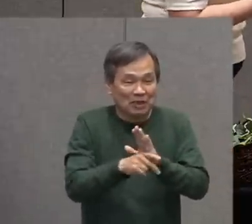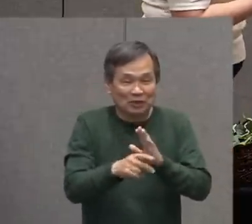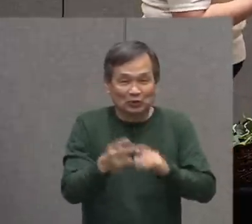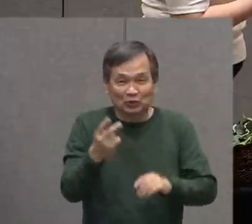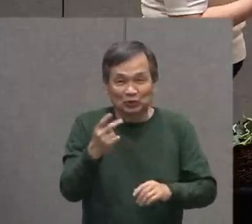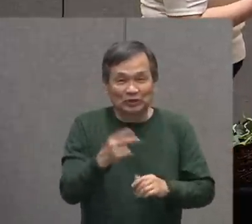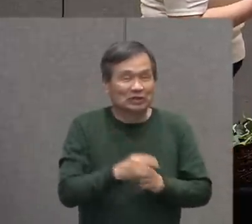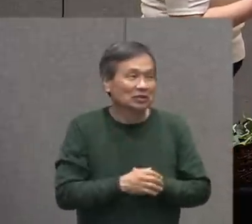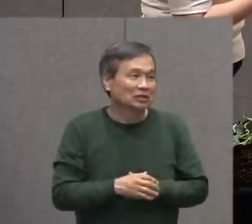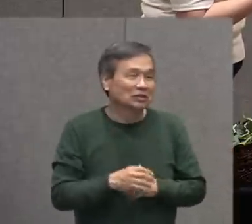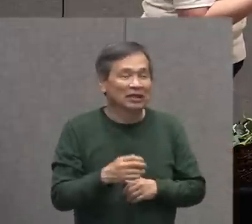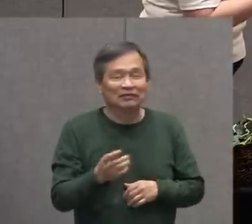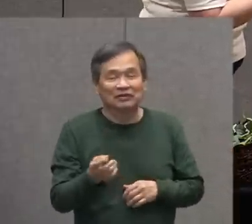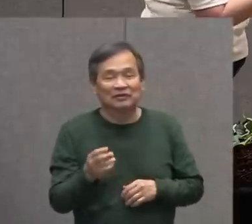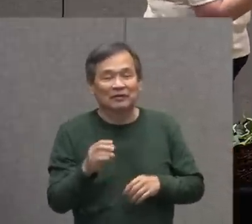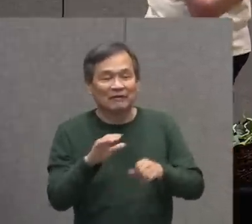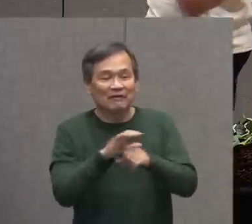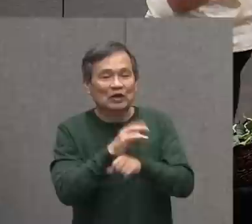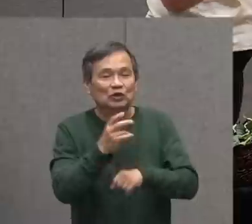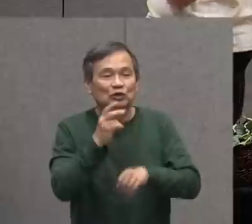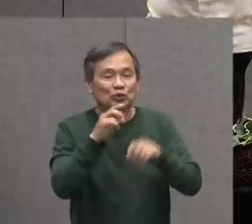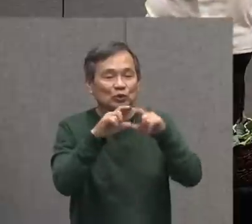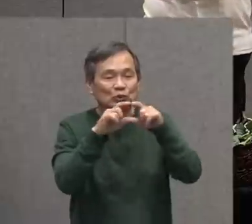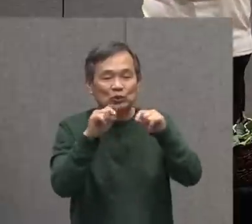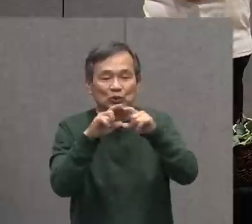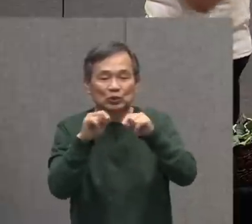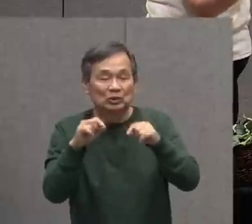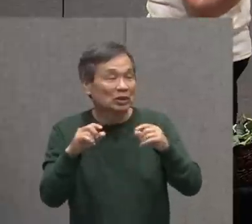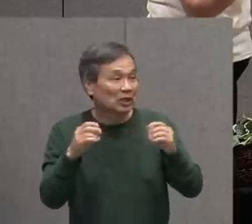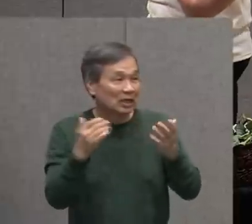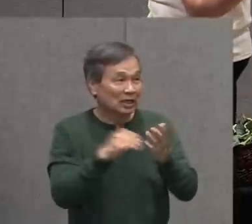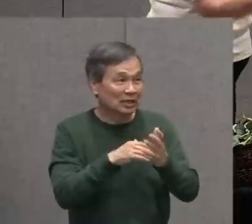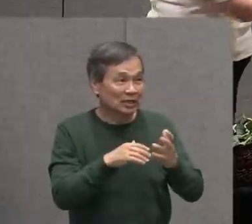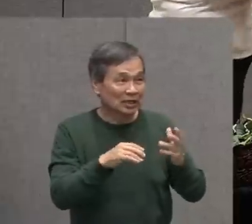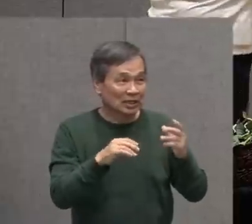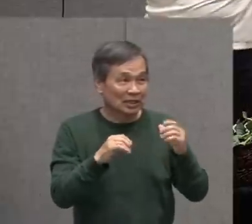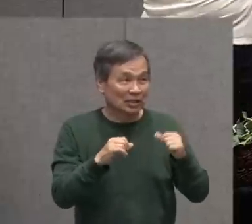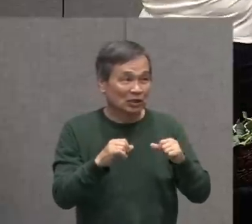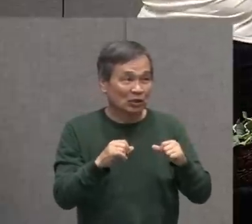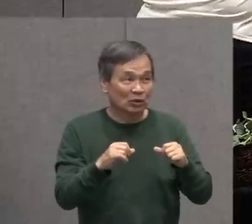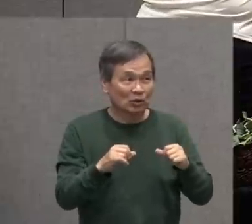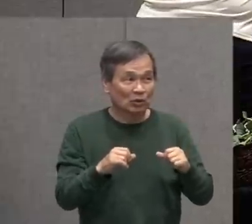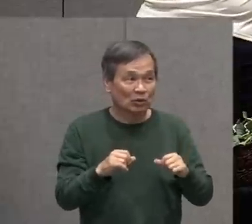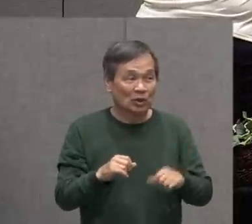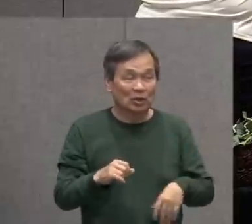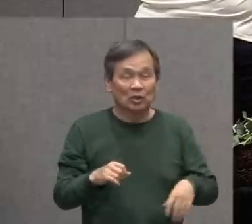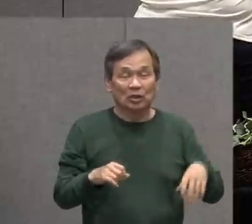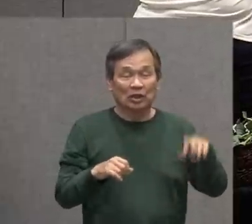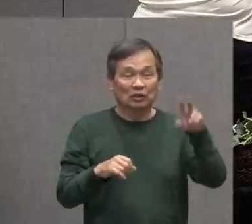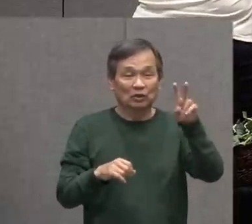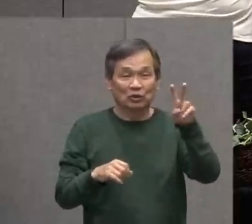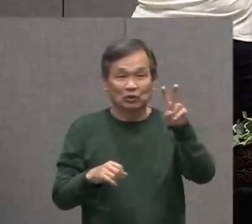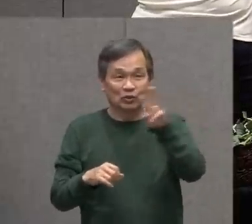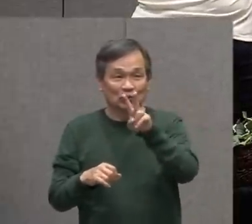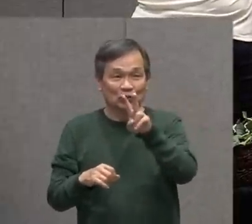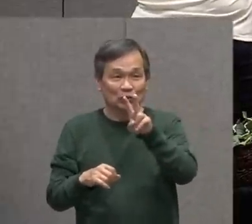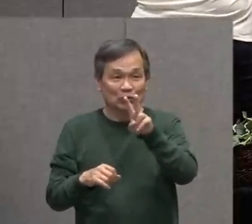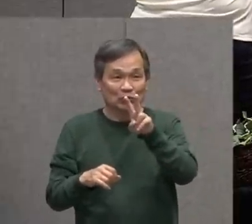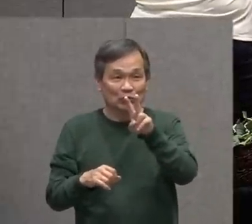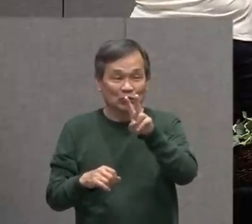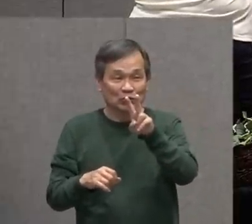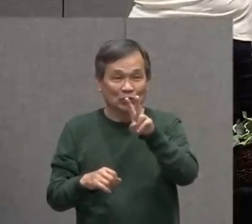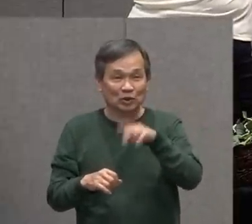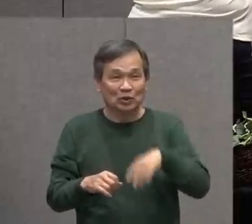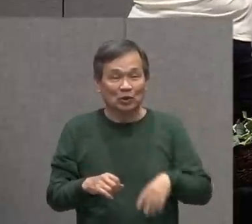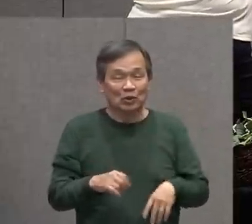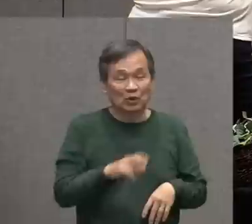in 2 squares. So remember, as I said, this commutative property works both ways. I could either go 2 across and fill in those 2, or